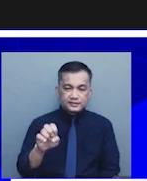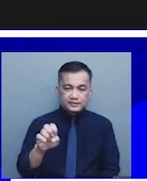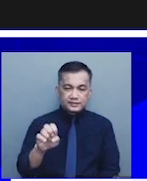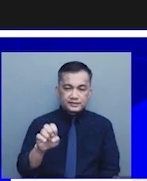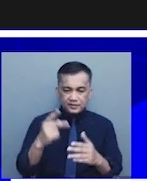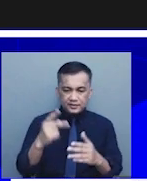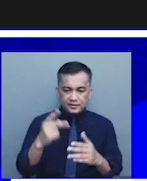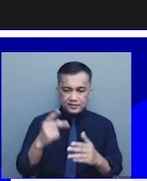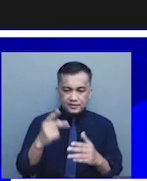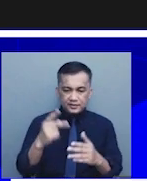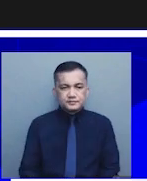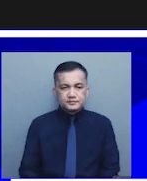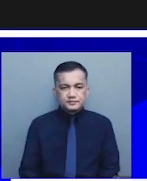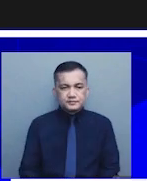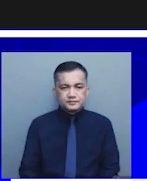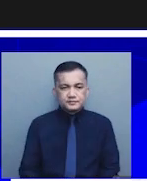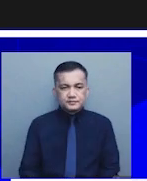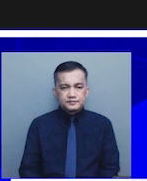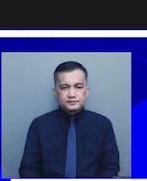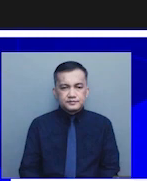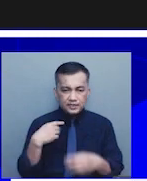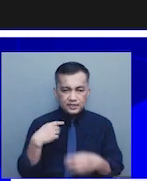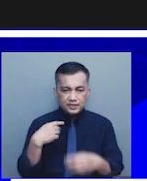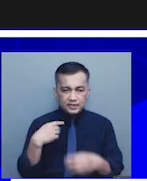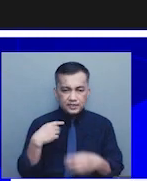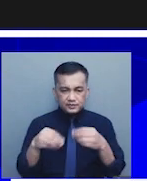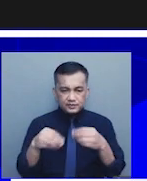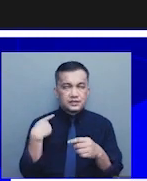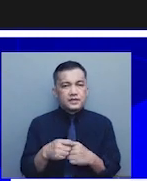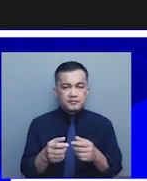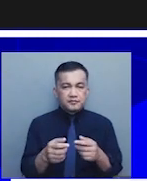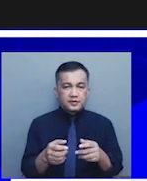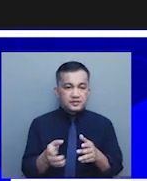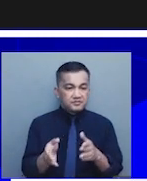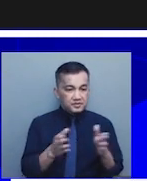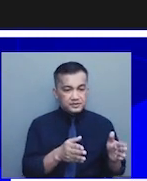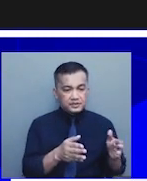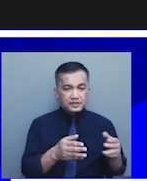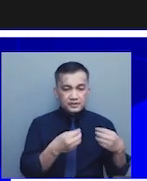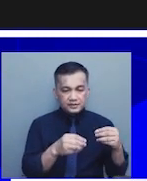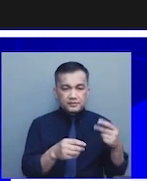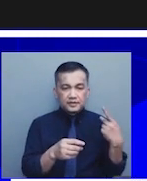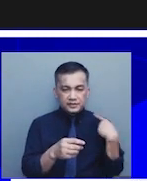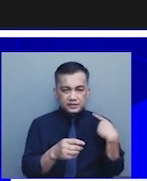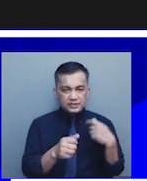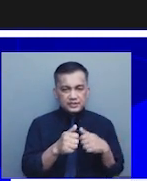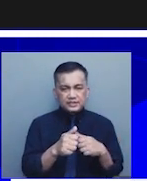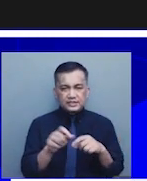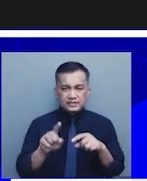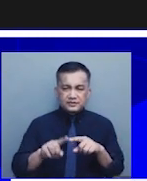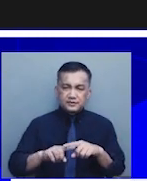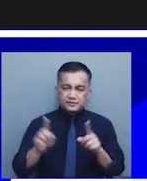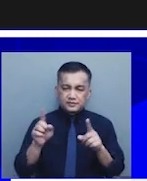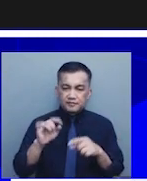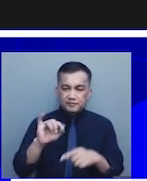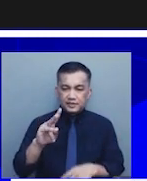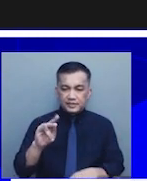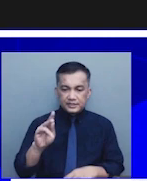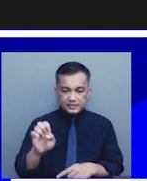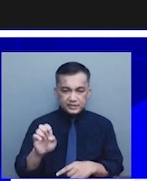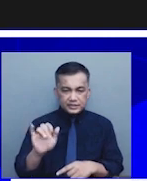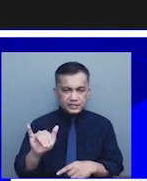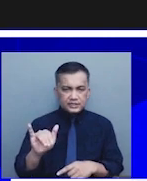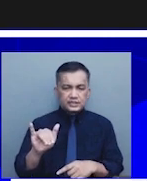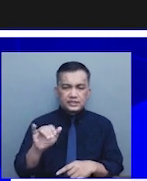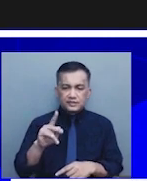outlets na nagkaroon, no? May mga outlets naman na pwedeng may isang variety sila na doon sa 41 for